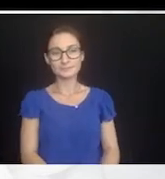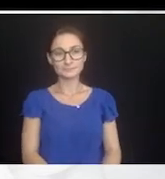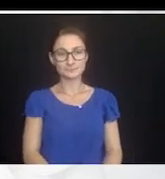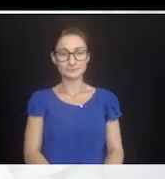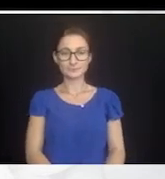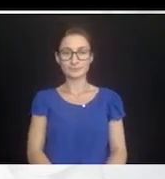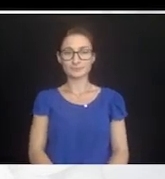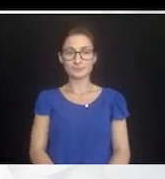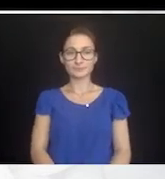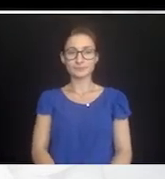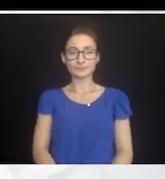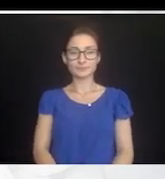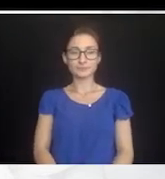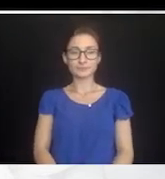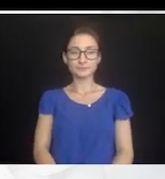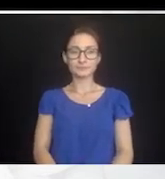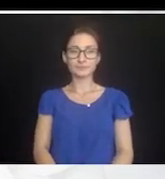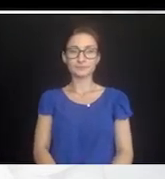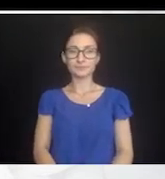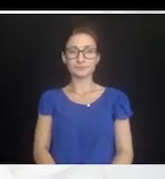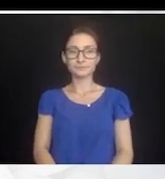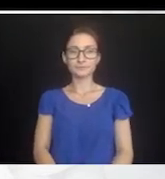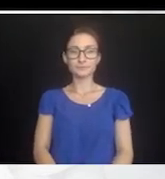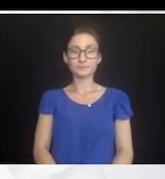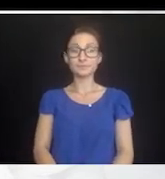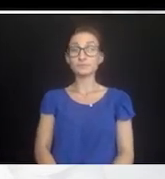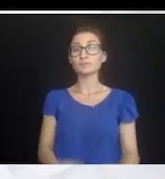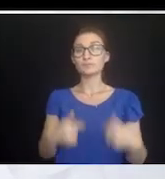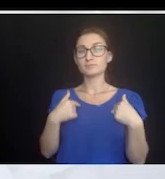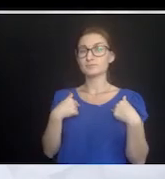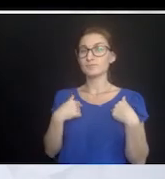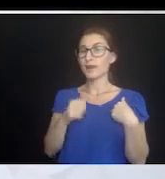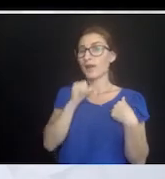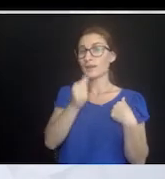chance of pulling through. And if I could pull through, anybody can pull through.